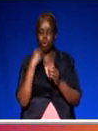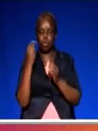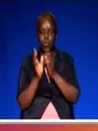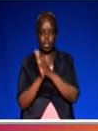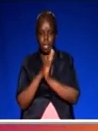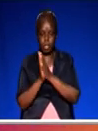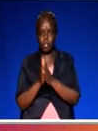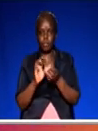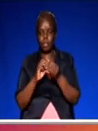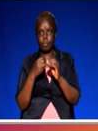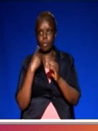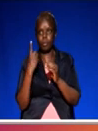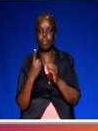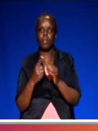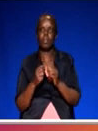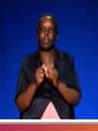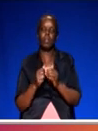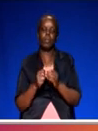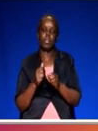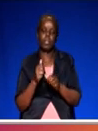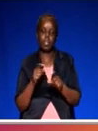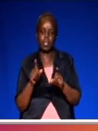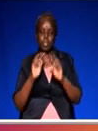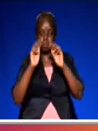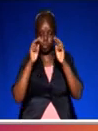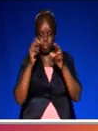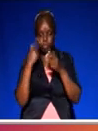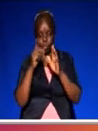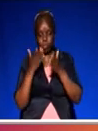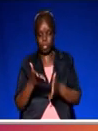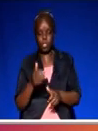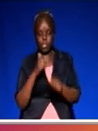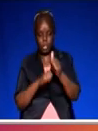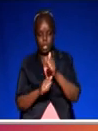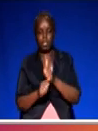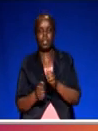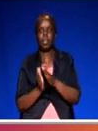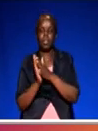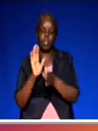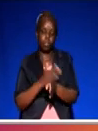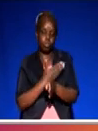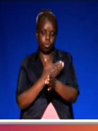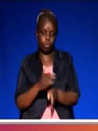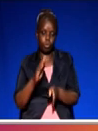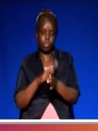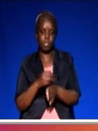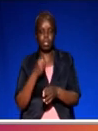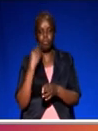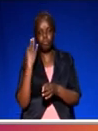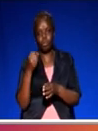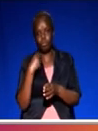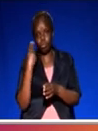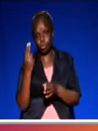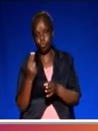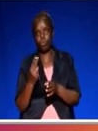where the ideological narratives will fall. We also talked about songs, mostly in Form 2, songs